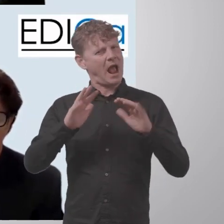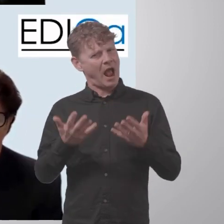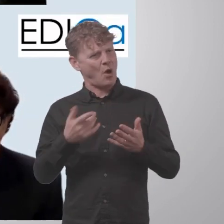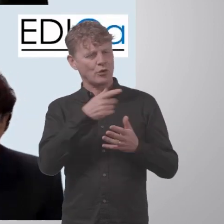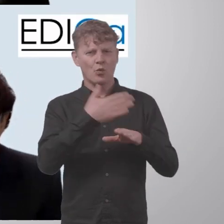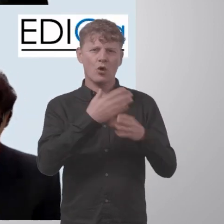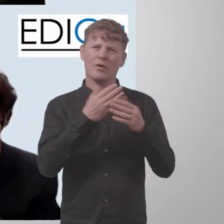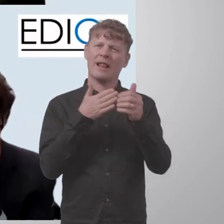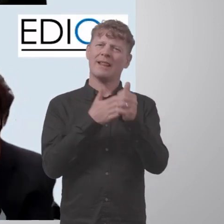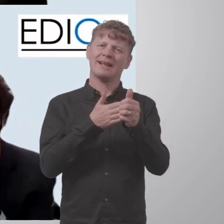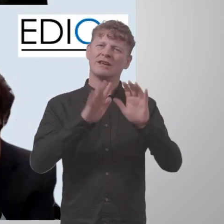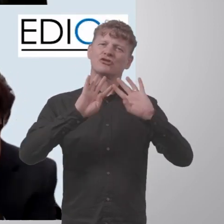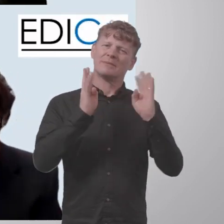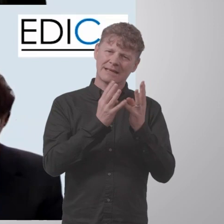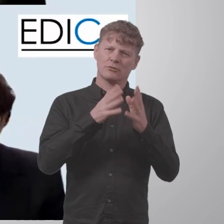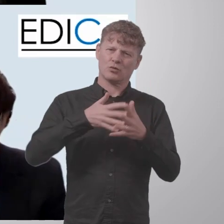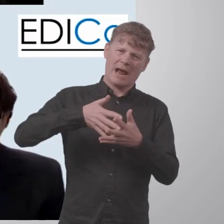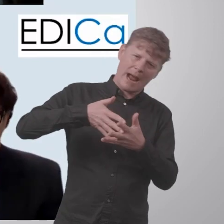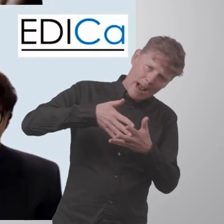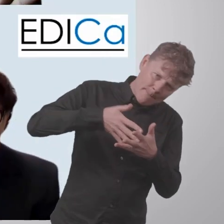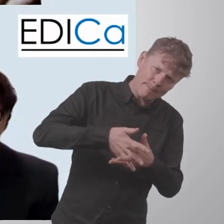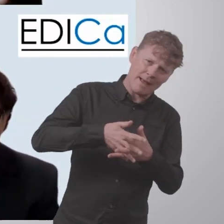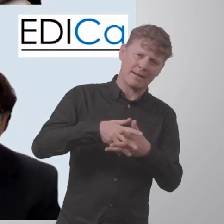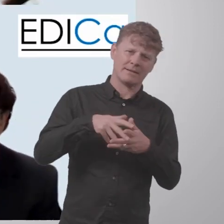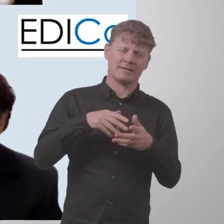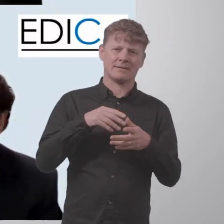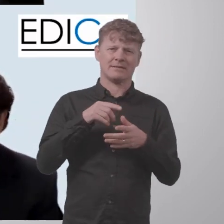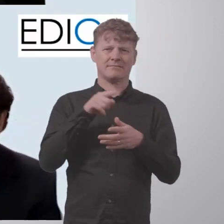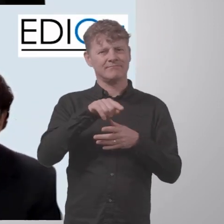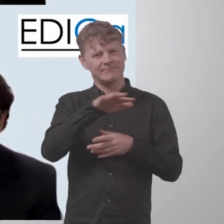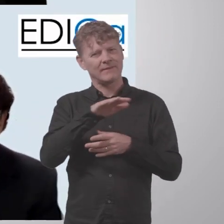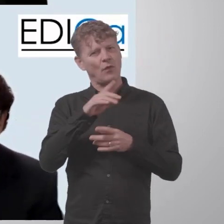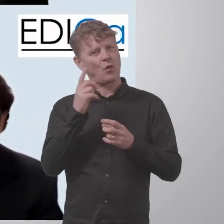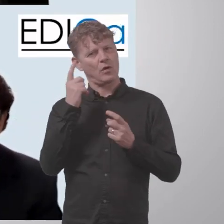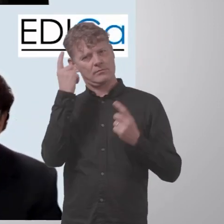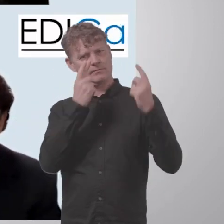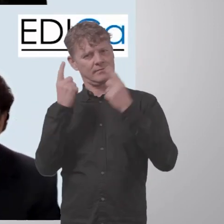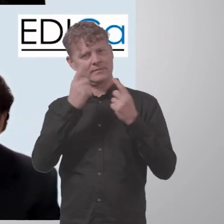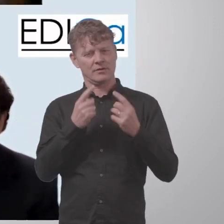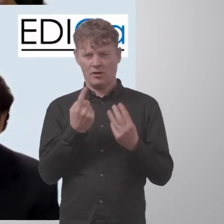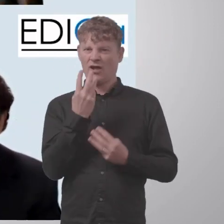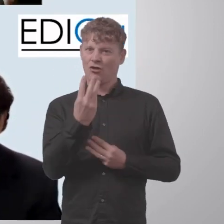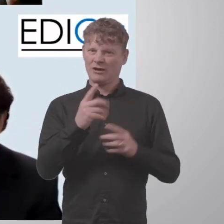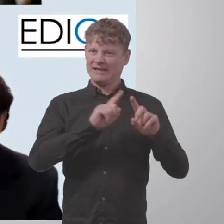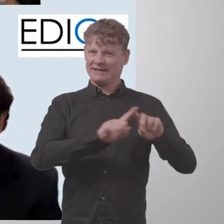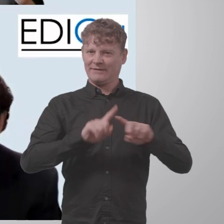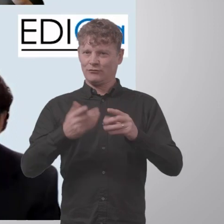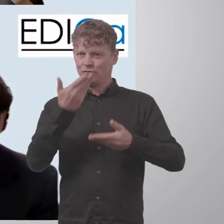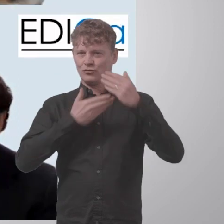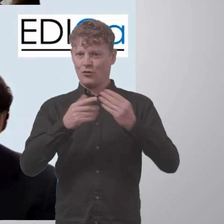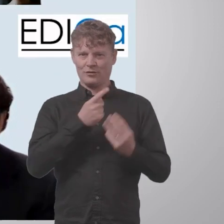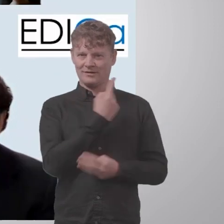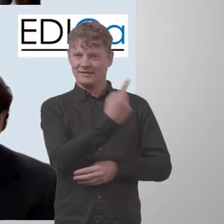embedding those kind of areas for consideration. And it's obviously 3 different kind of stories, but it's just really interesting to see how it kind